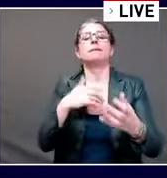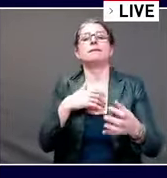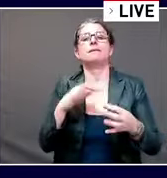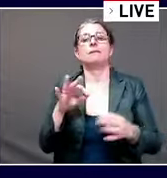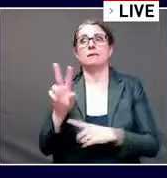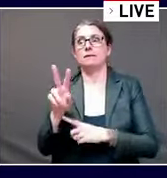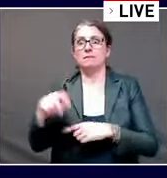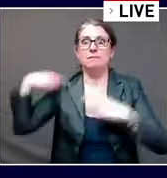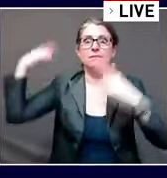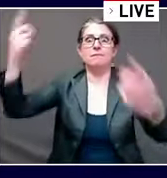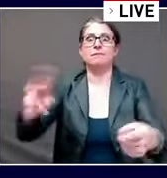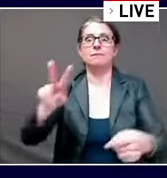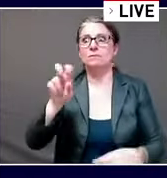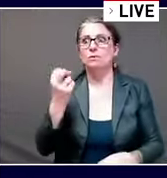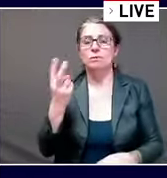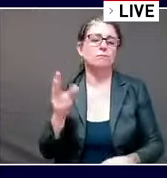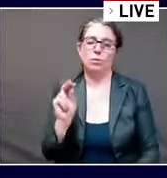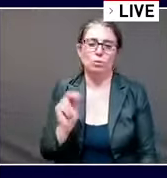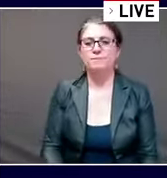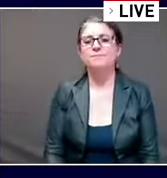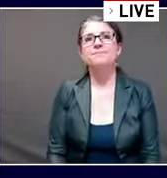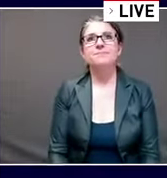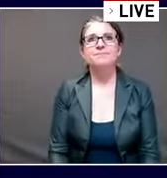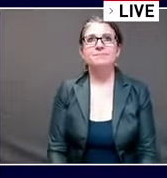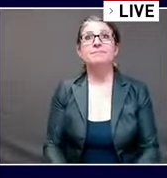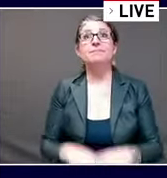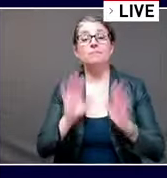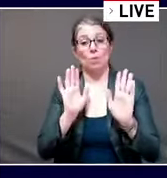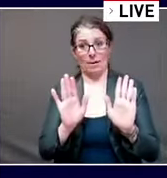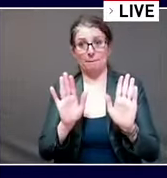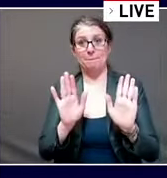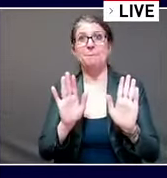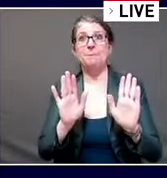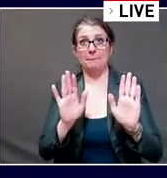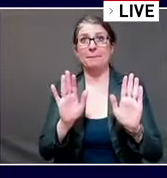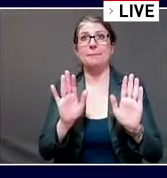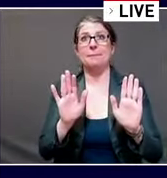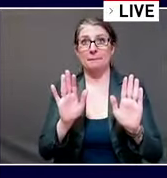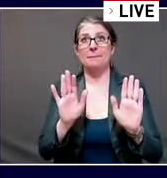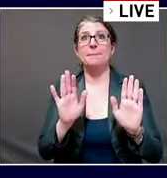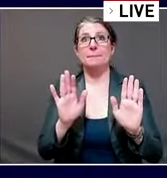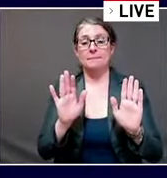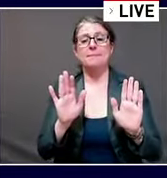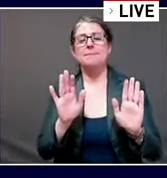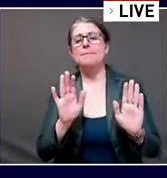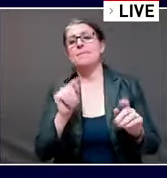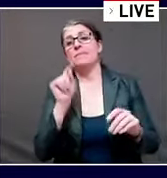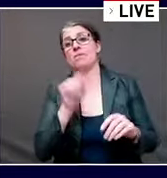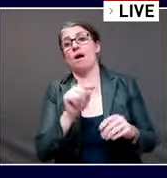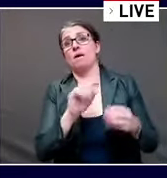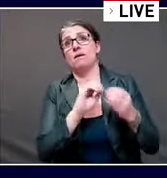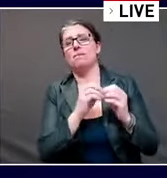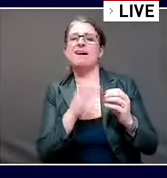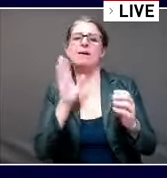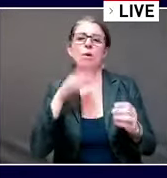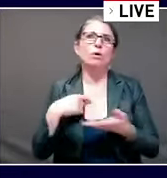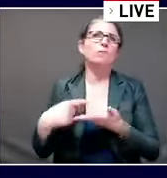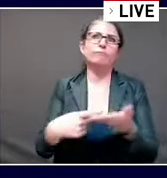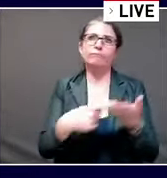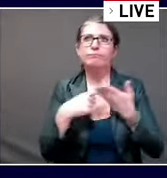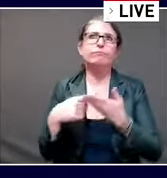other things. I think we've kind of exhaustively covered the cold storage issue. I would like to get an idea